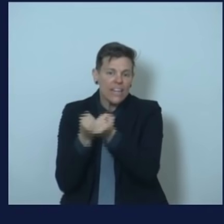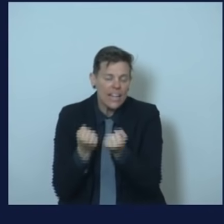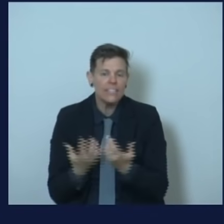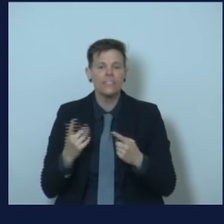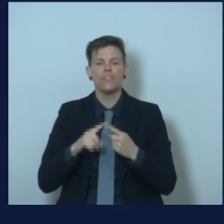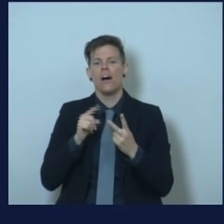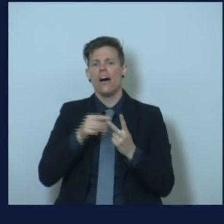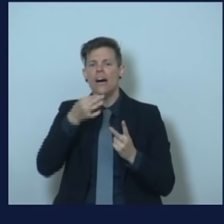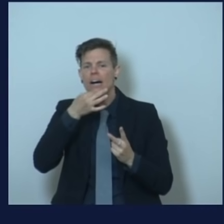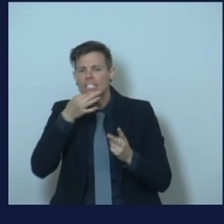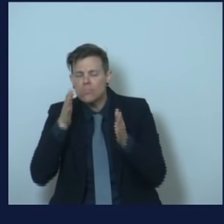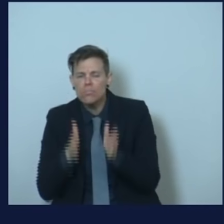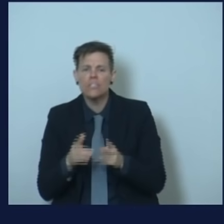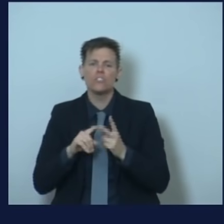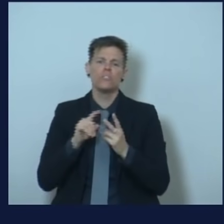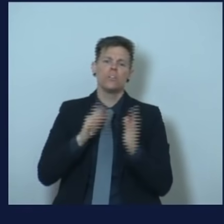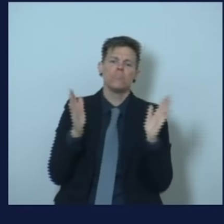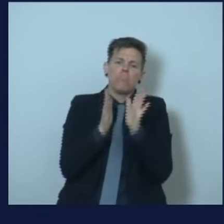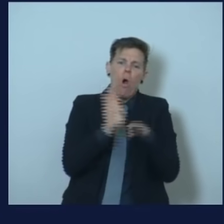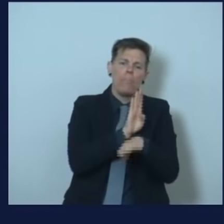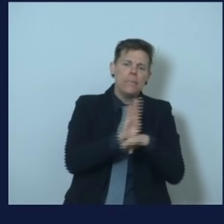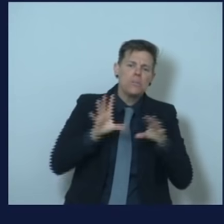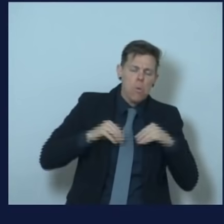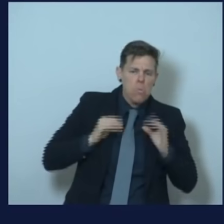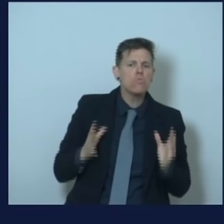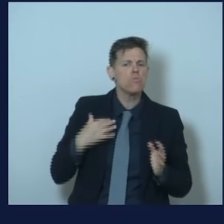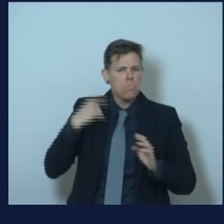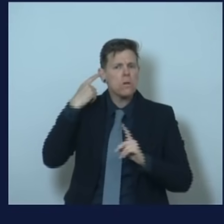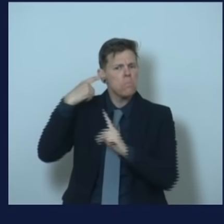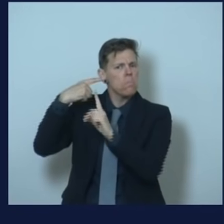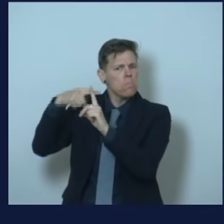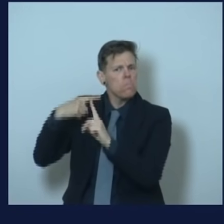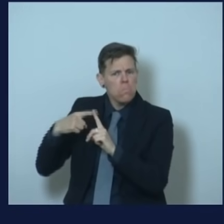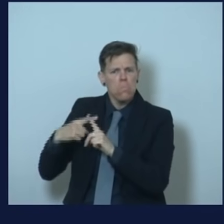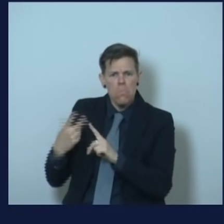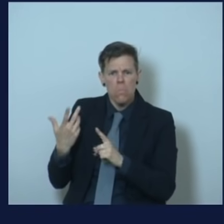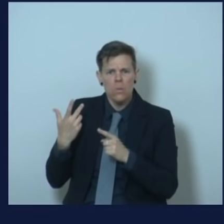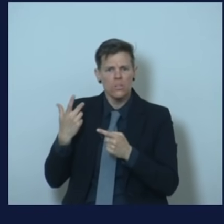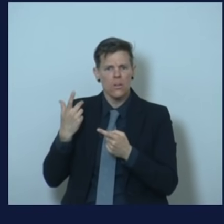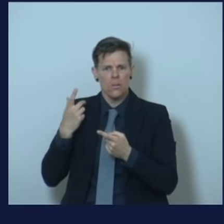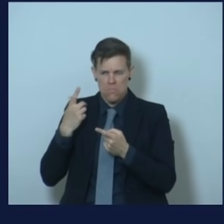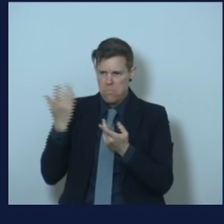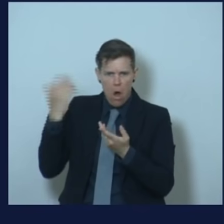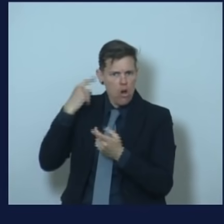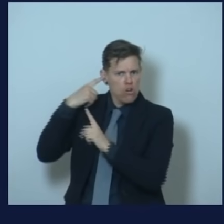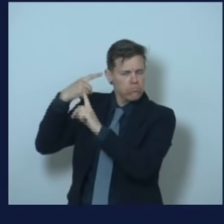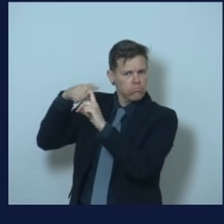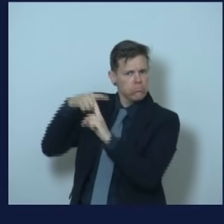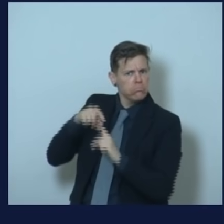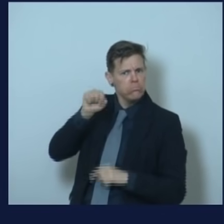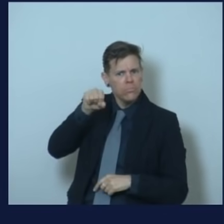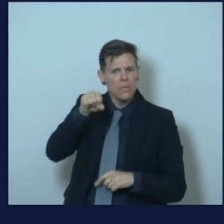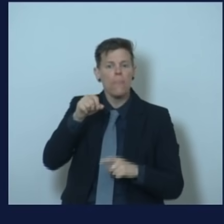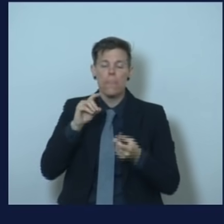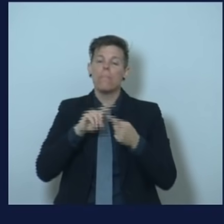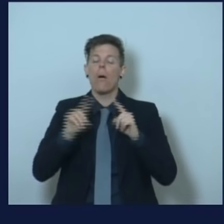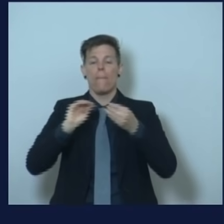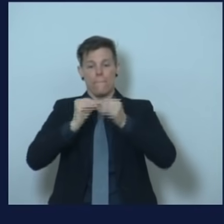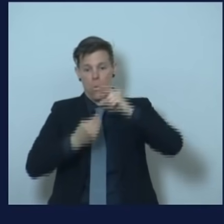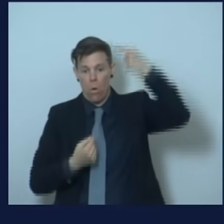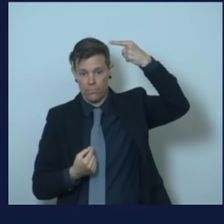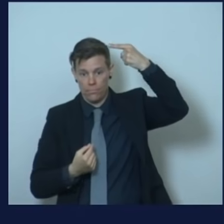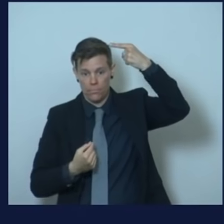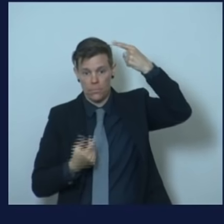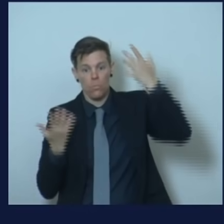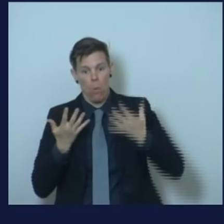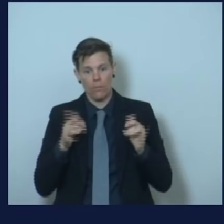owners, industry experts, but no amount of recommendations they make will work, short-term or long-term,